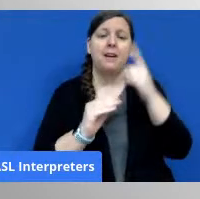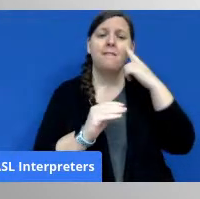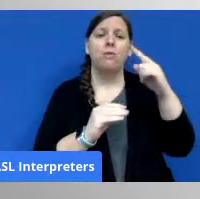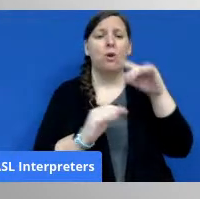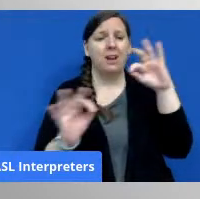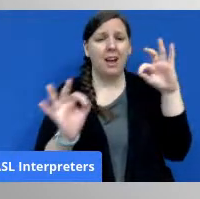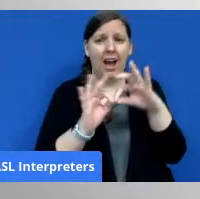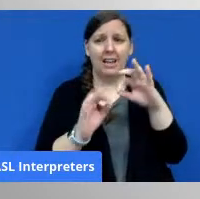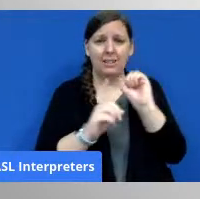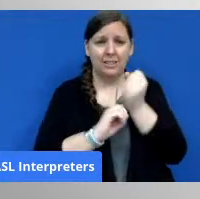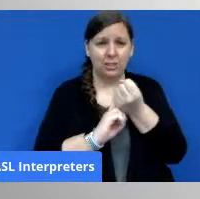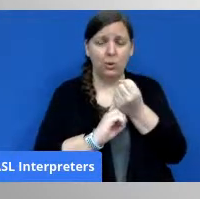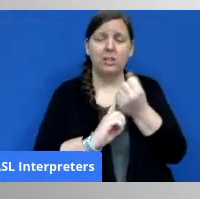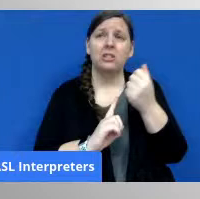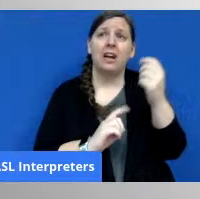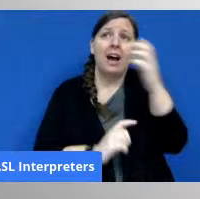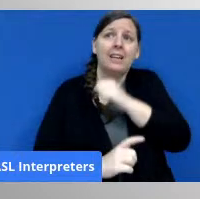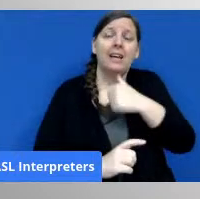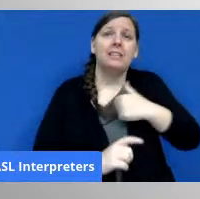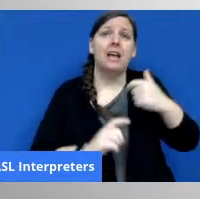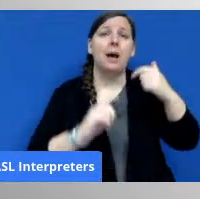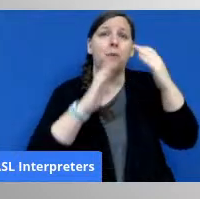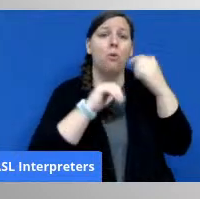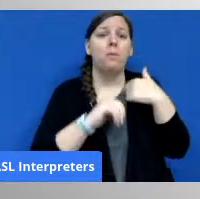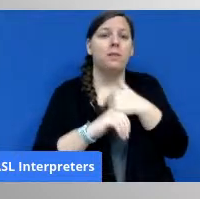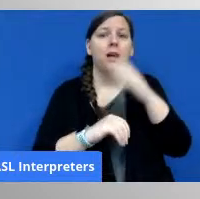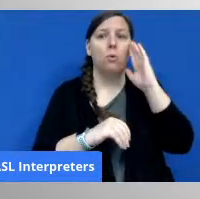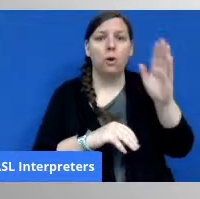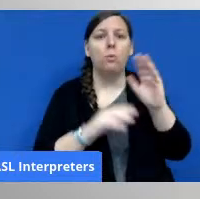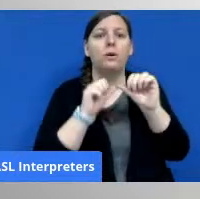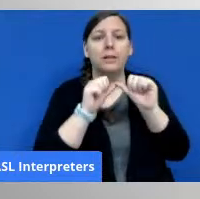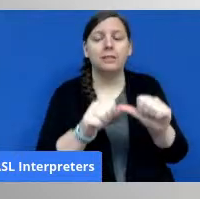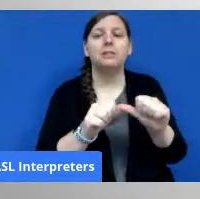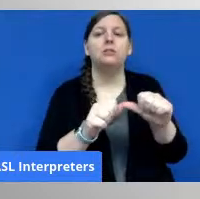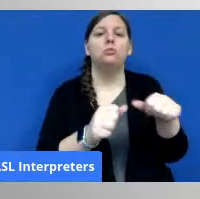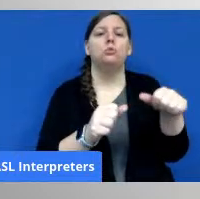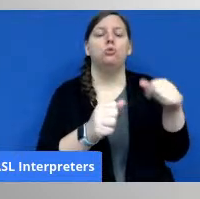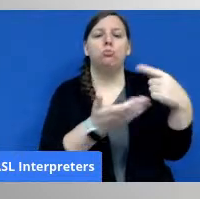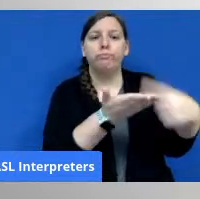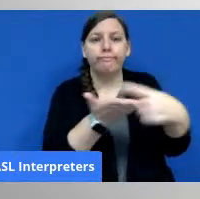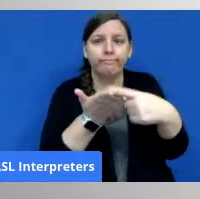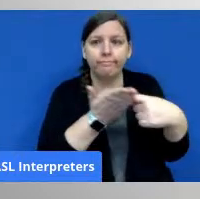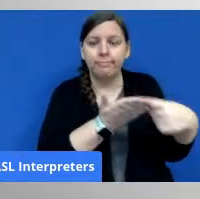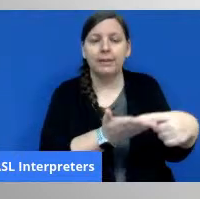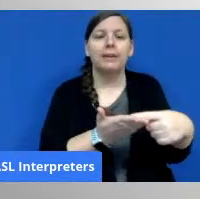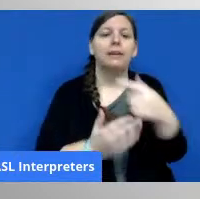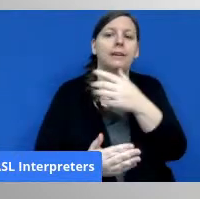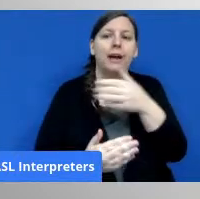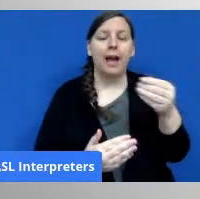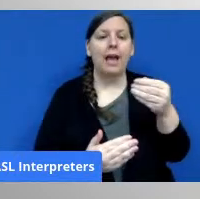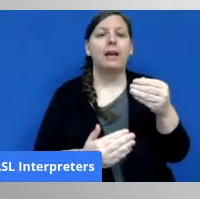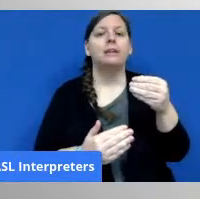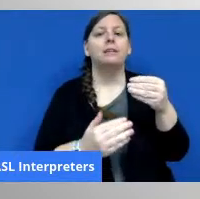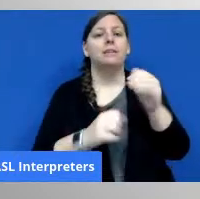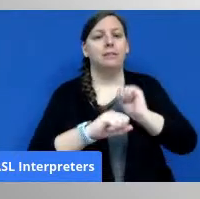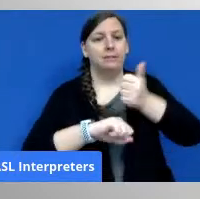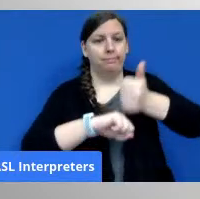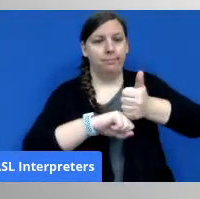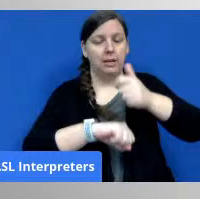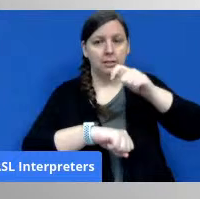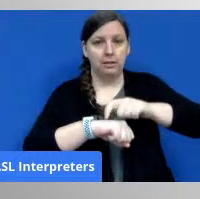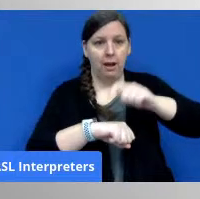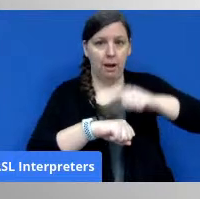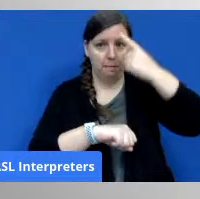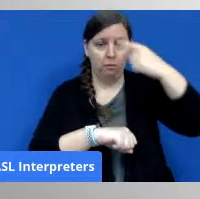have discussions like this and hopefully really carve out a lot of time for us to really work through ideas together